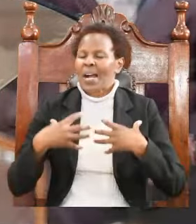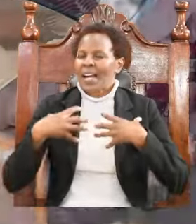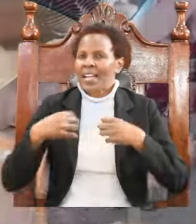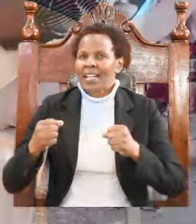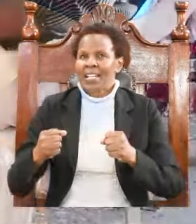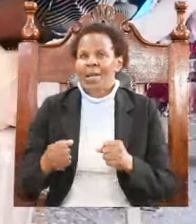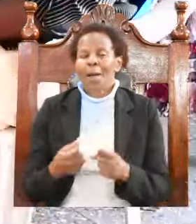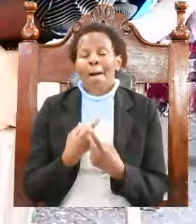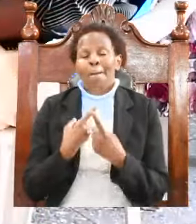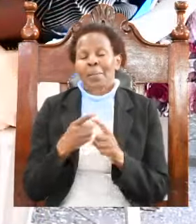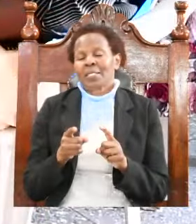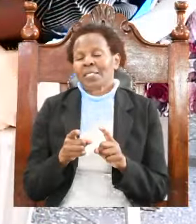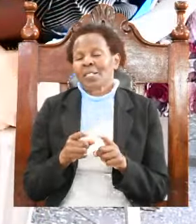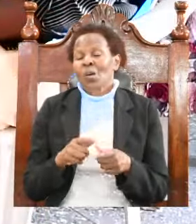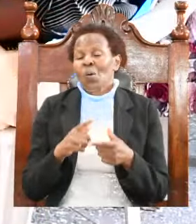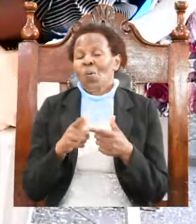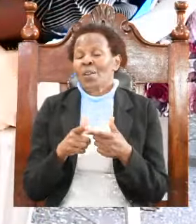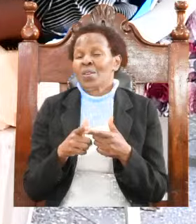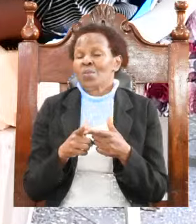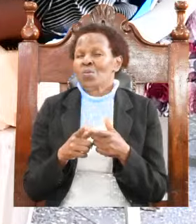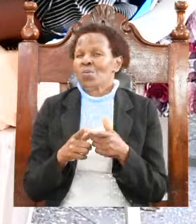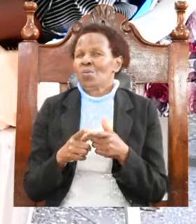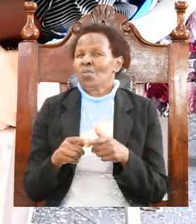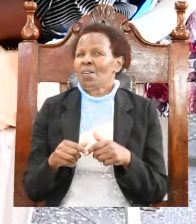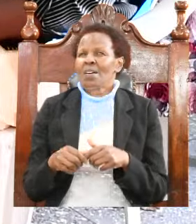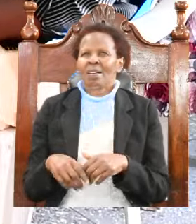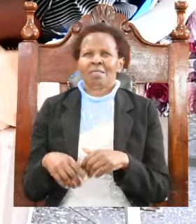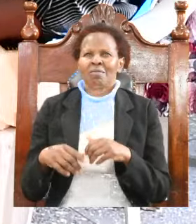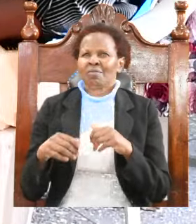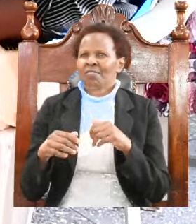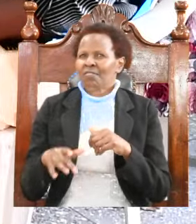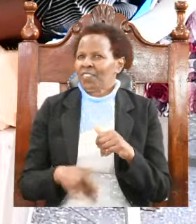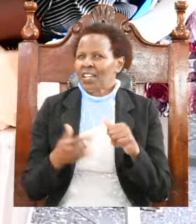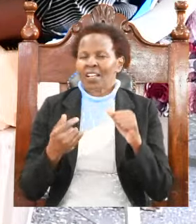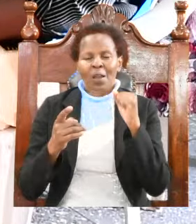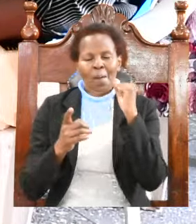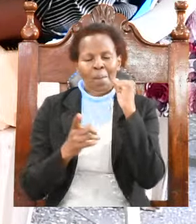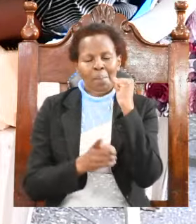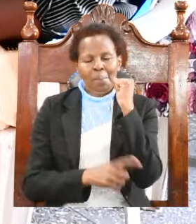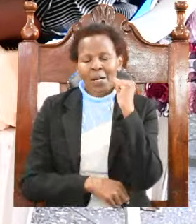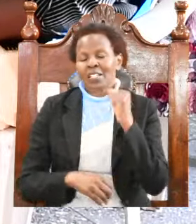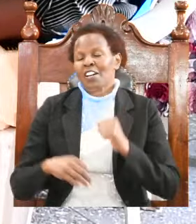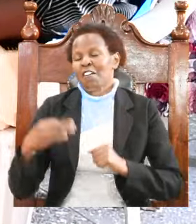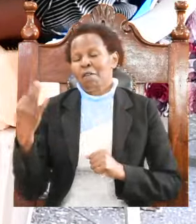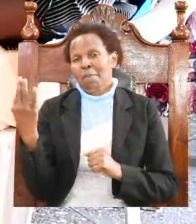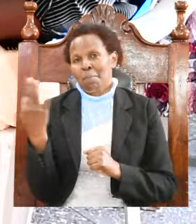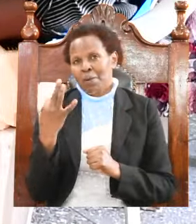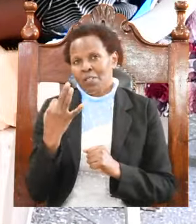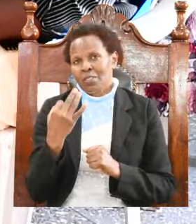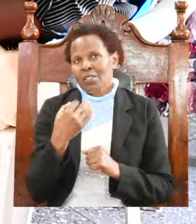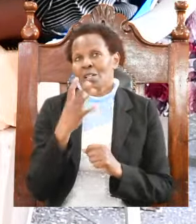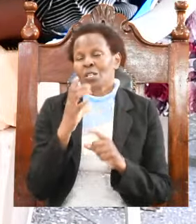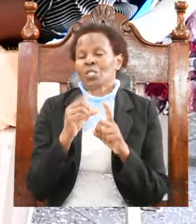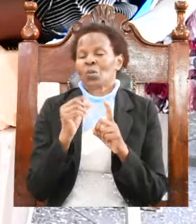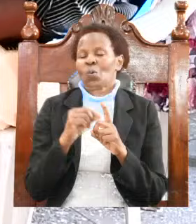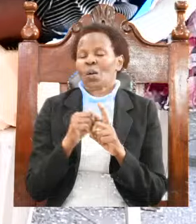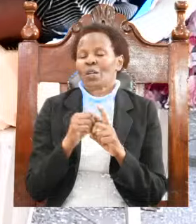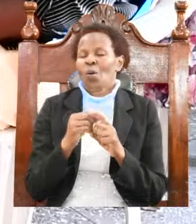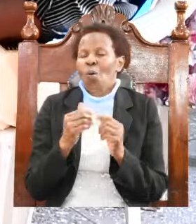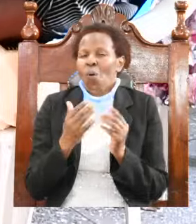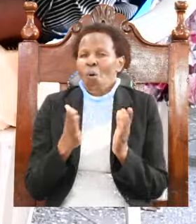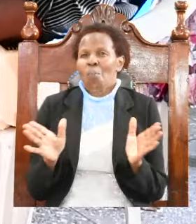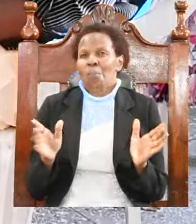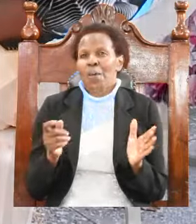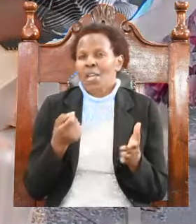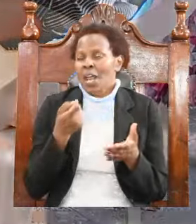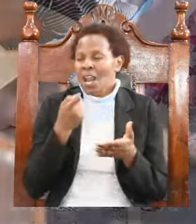even when we are at our deathbed, we still need to preach the word. We still need to be open letters.